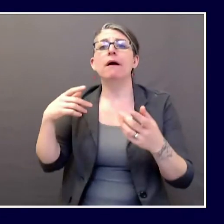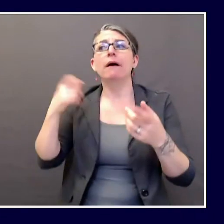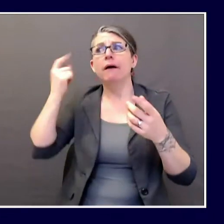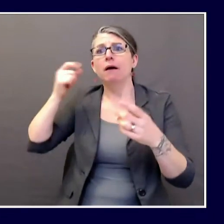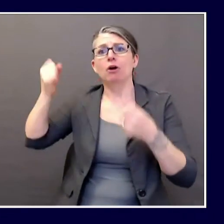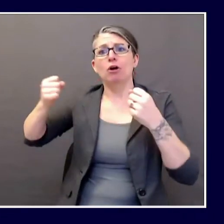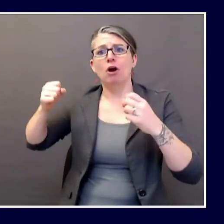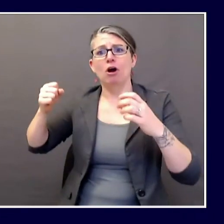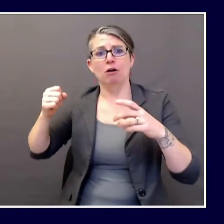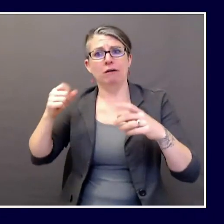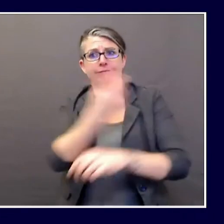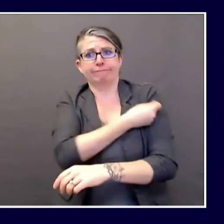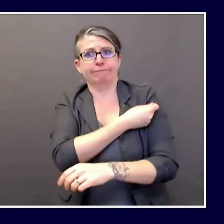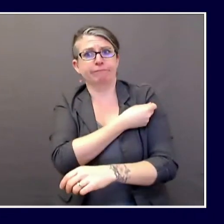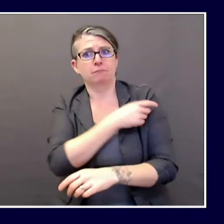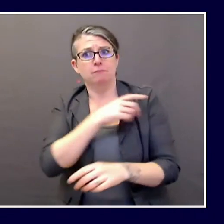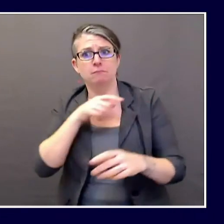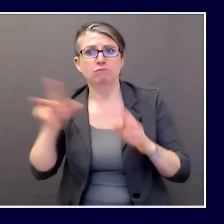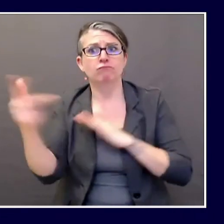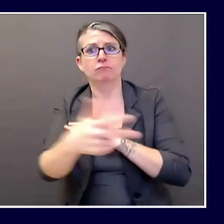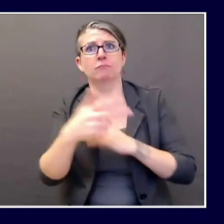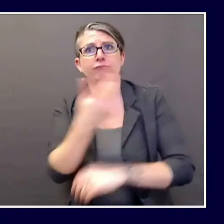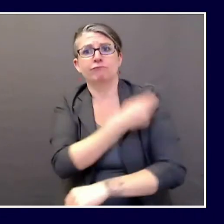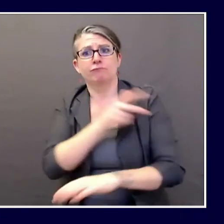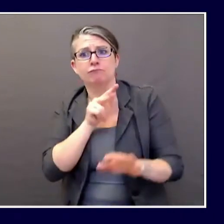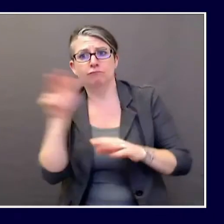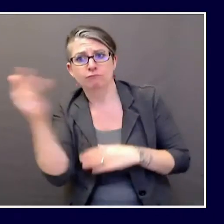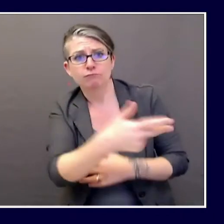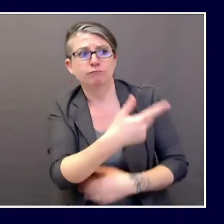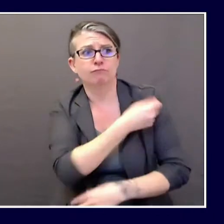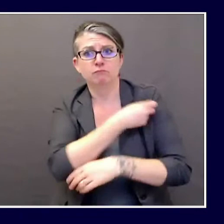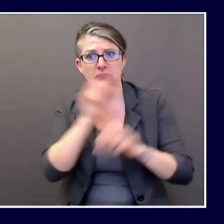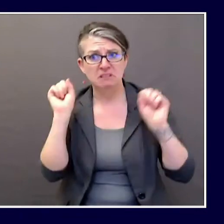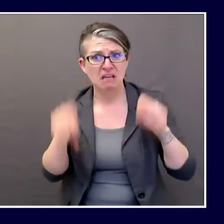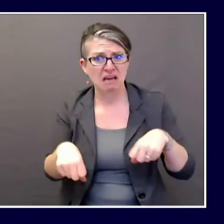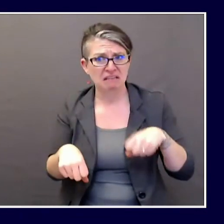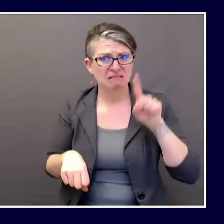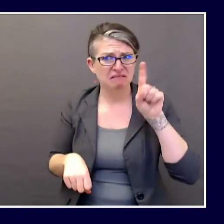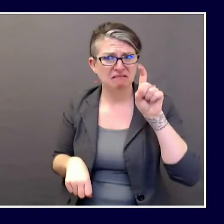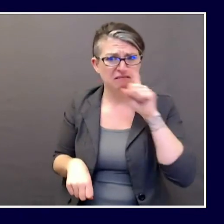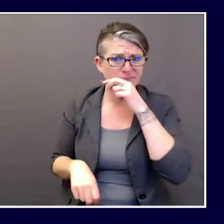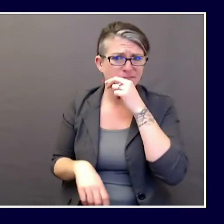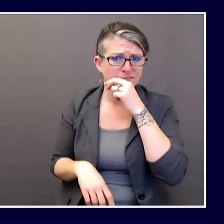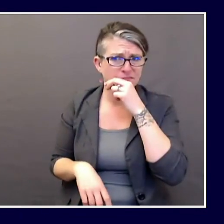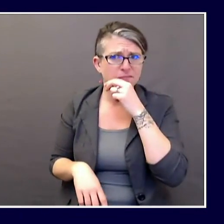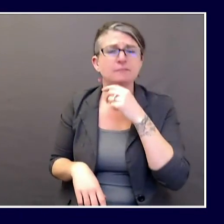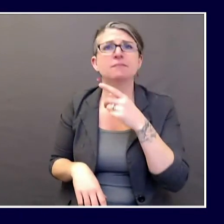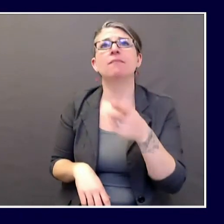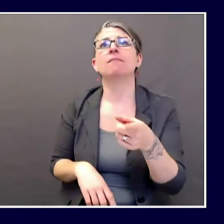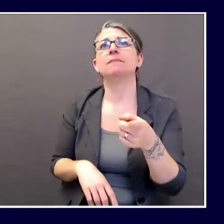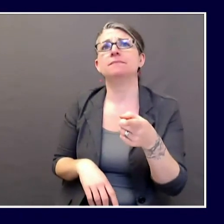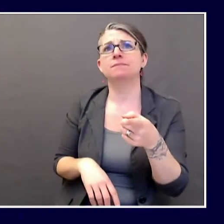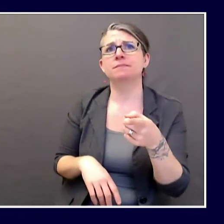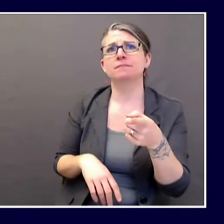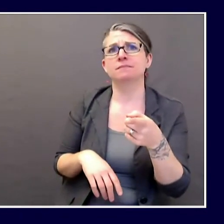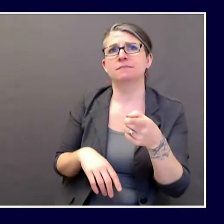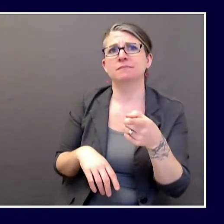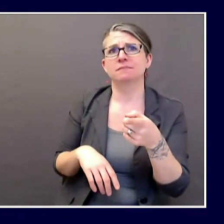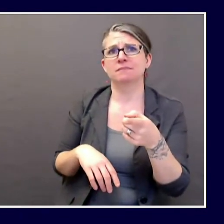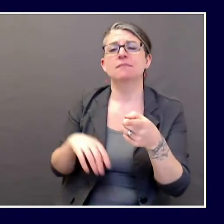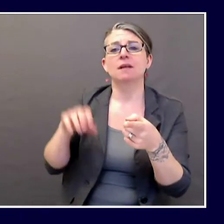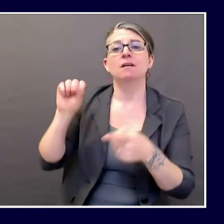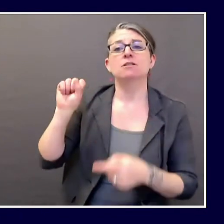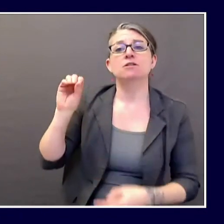planning with, for example, EMS agencies in Somerset, Oxford. Again, those are the 2 areas of the 2 counties